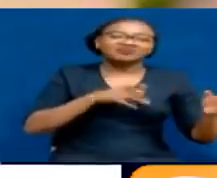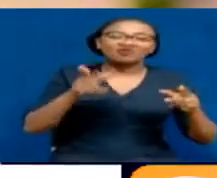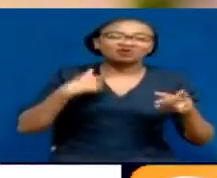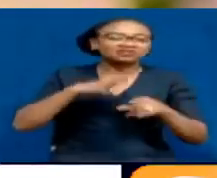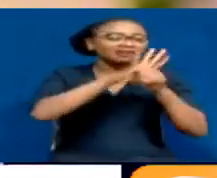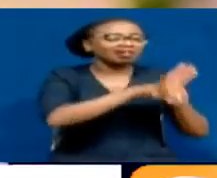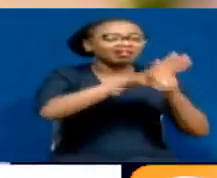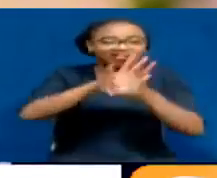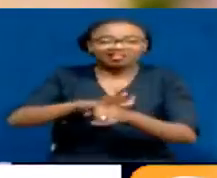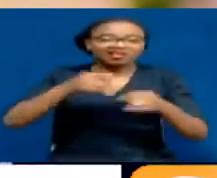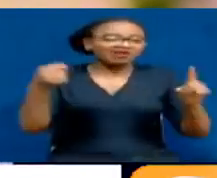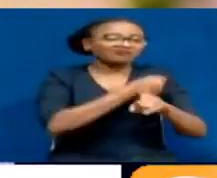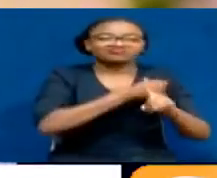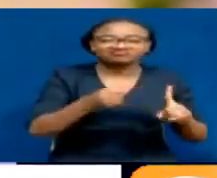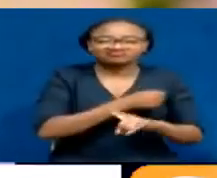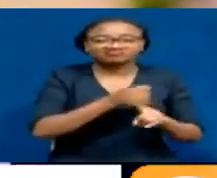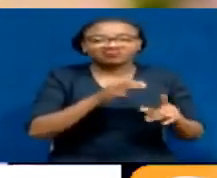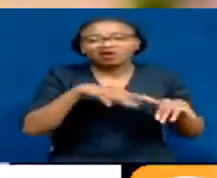we hold,